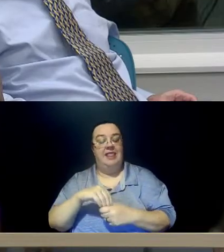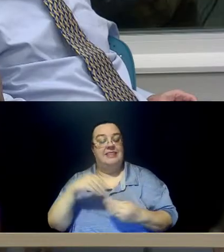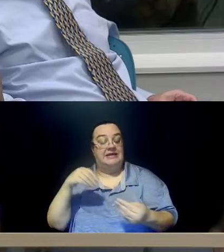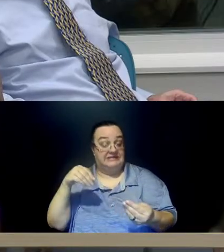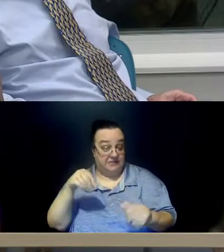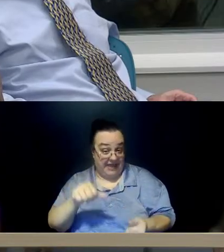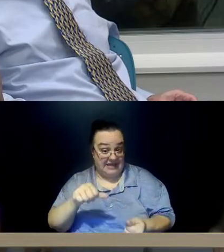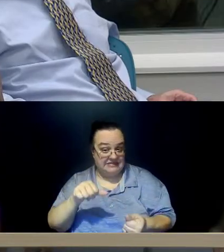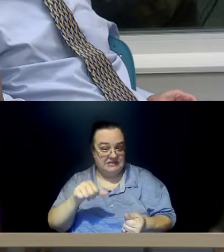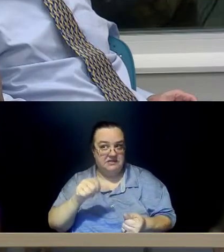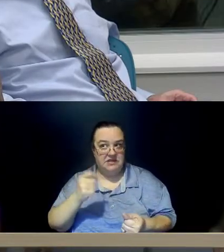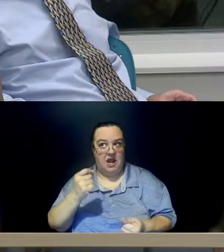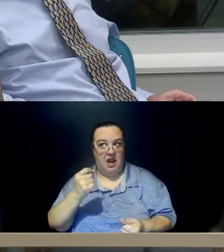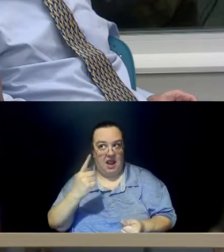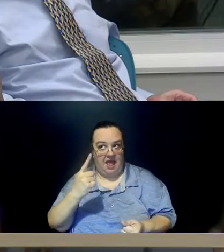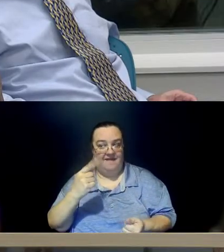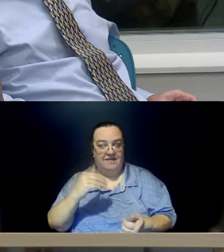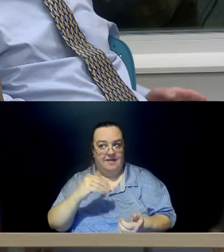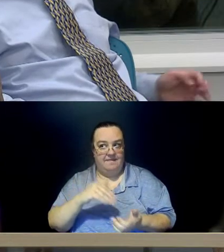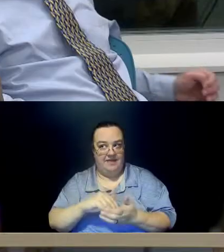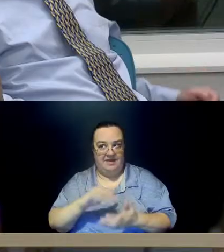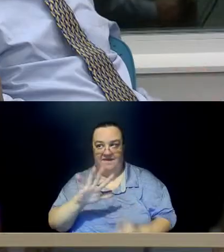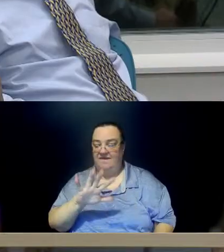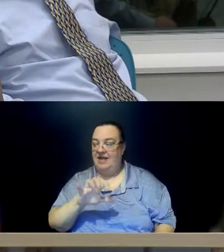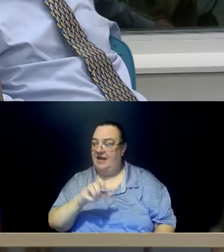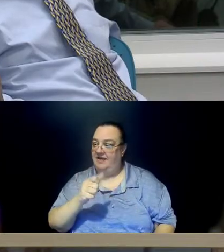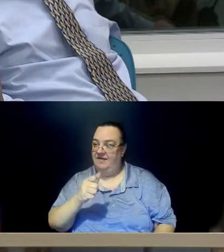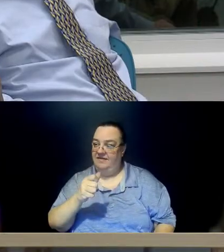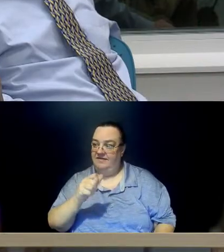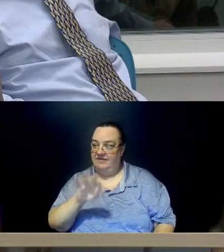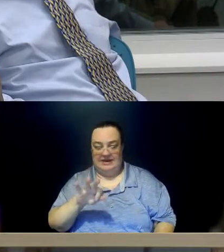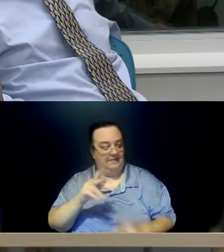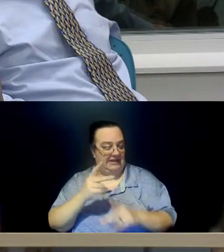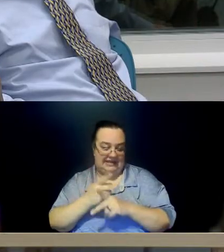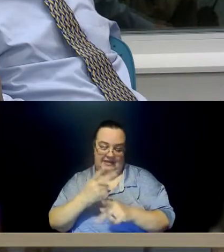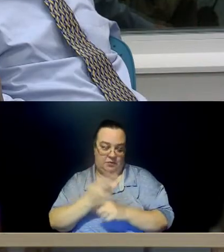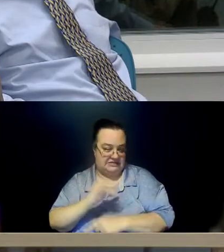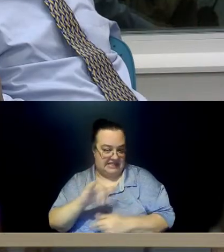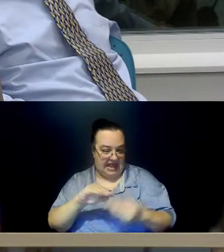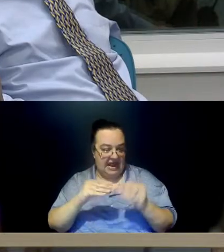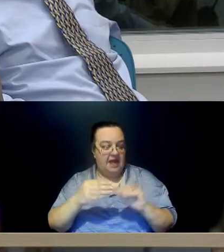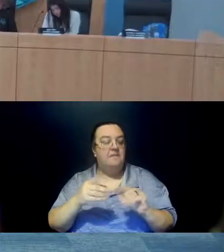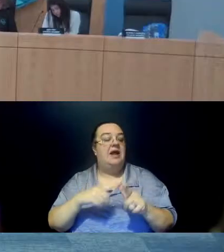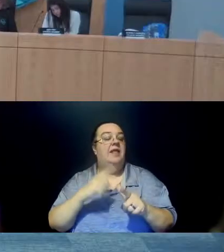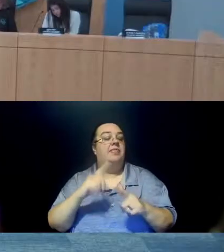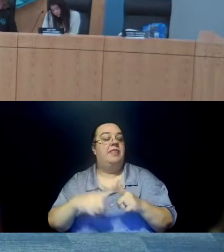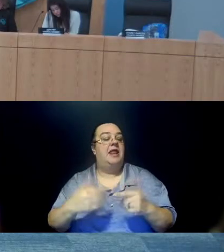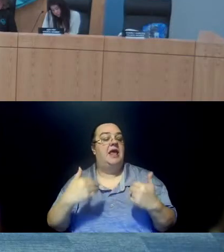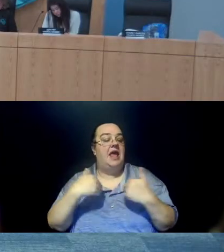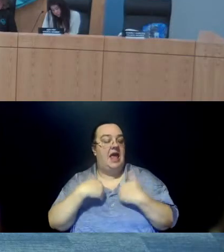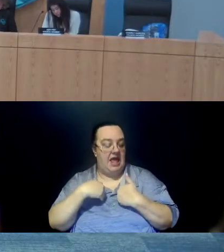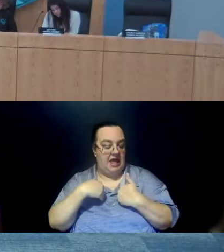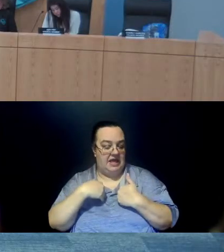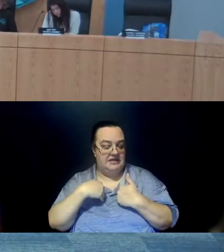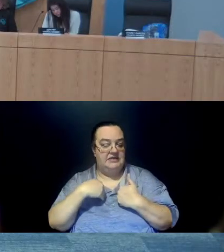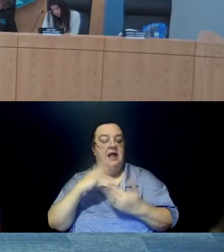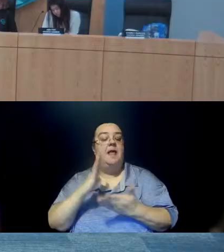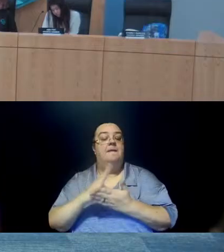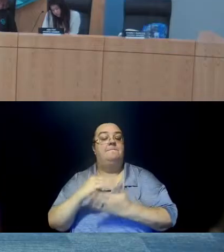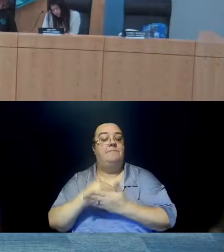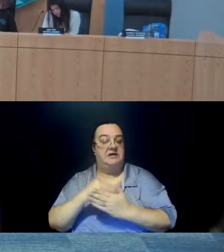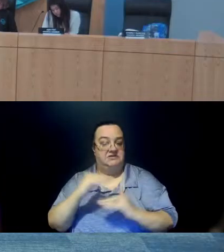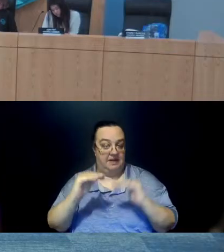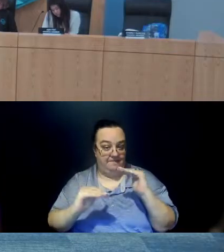at 11,519. I'm going to keep using that number. And then it has the budget balanced at